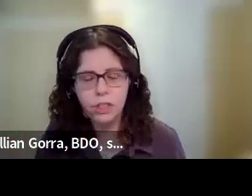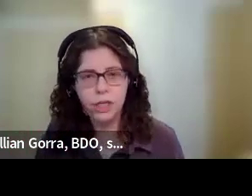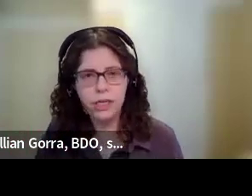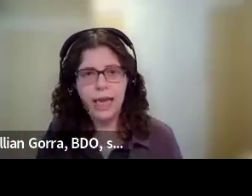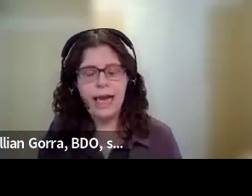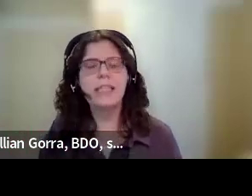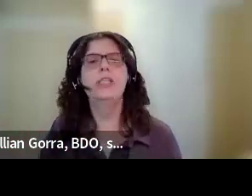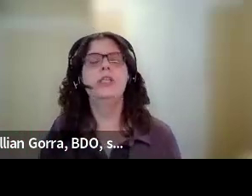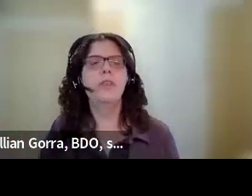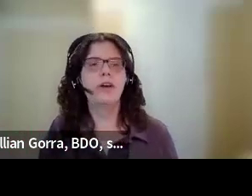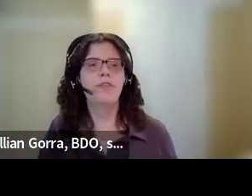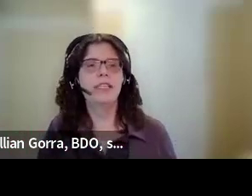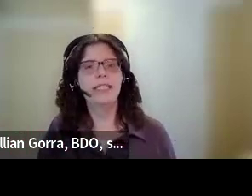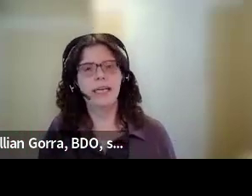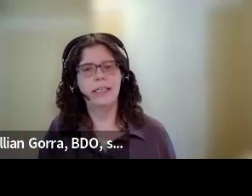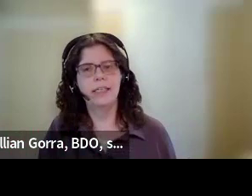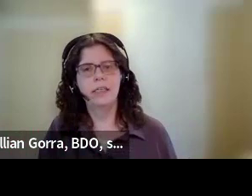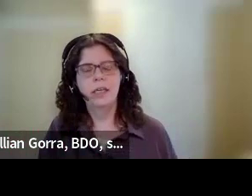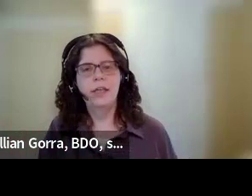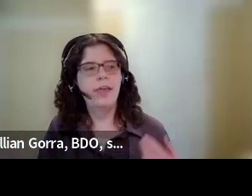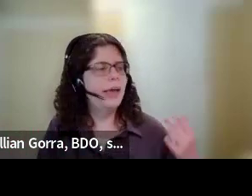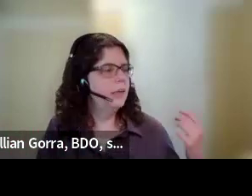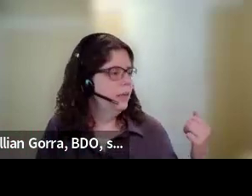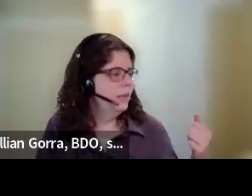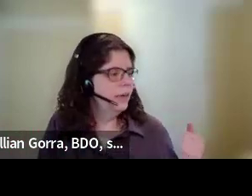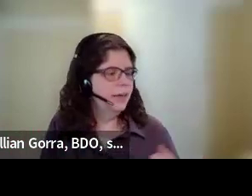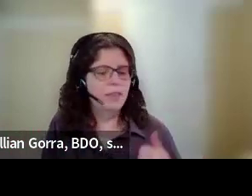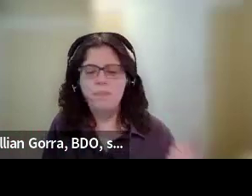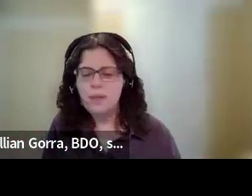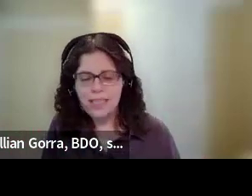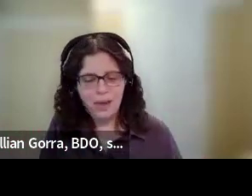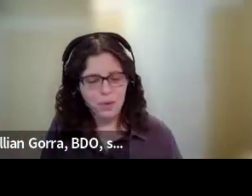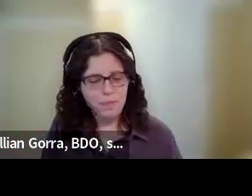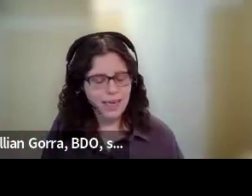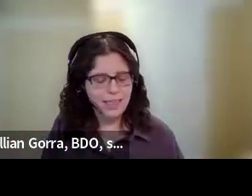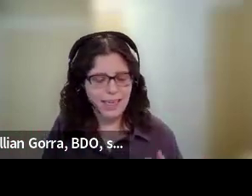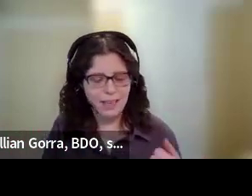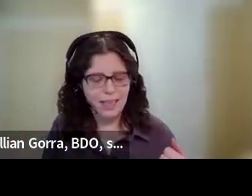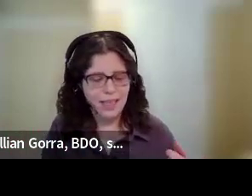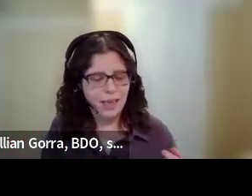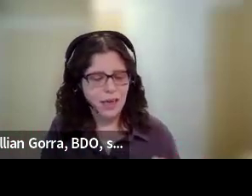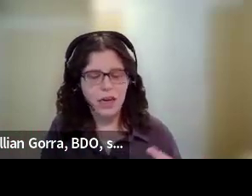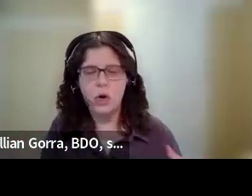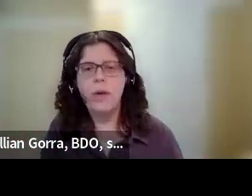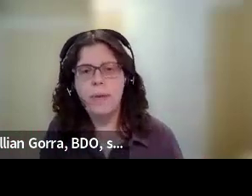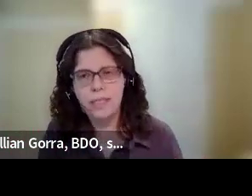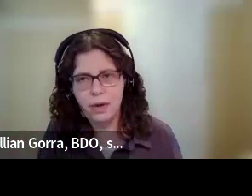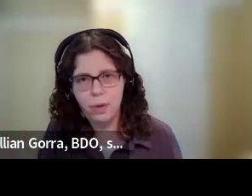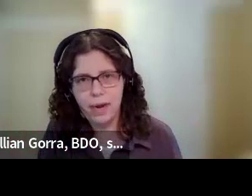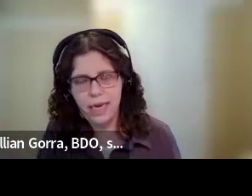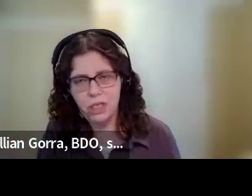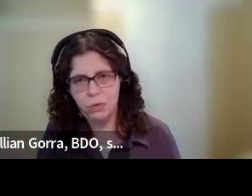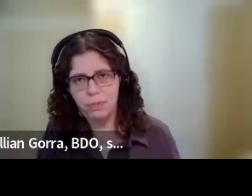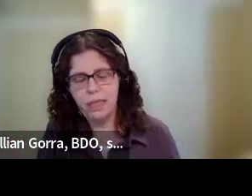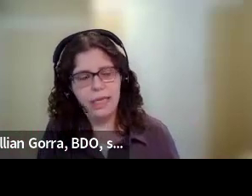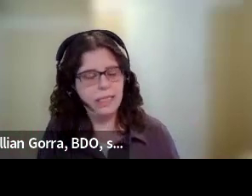capital budget has to do with our fixed assets, that the building that we're maintaining, the equipment that we